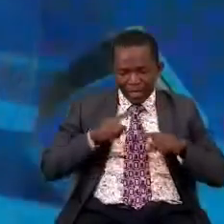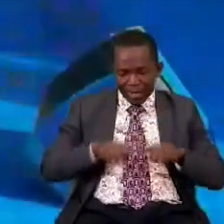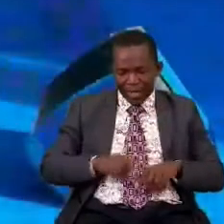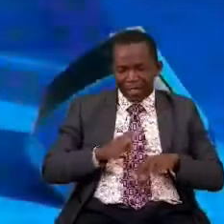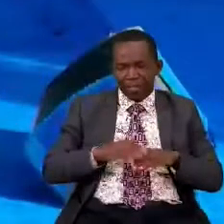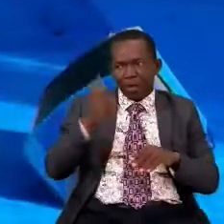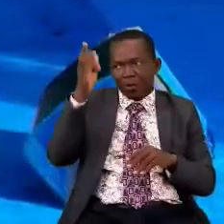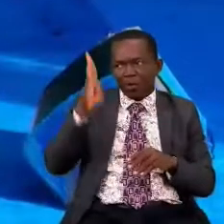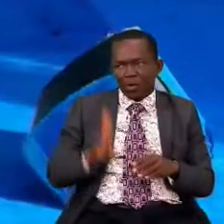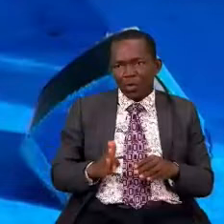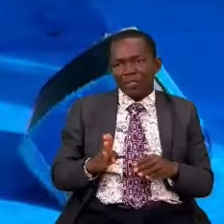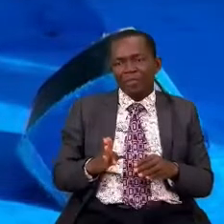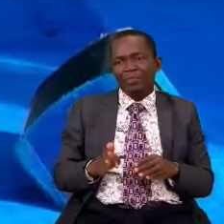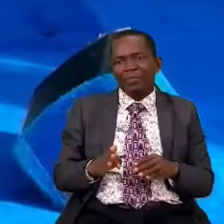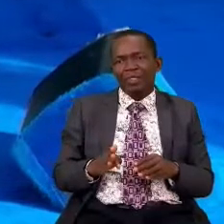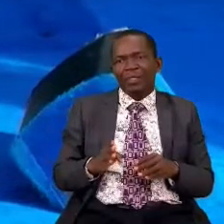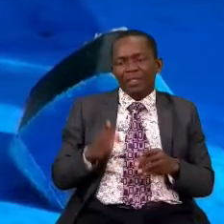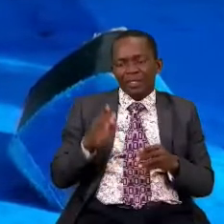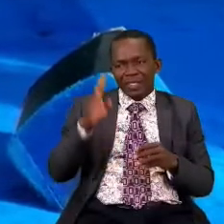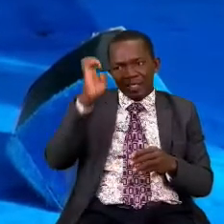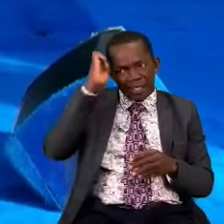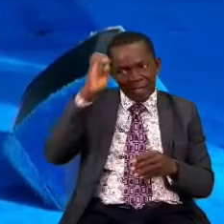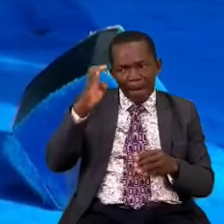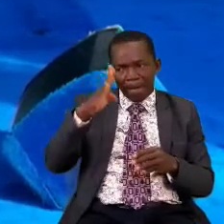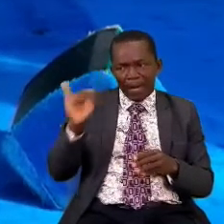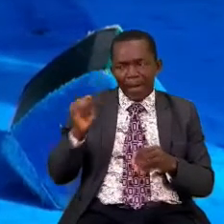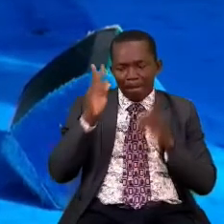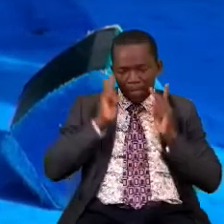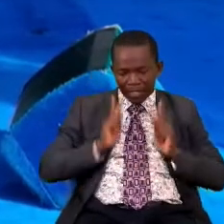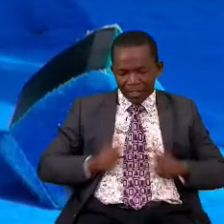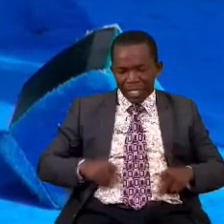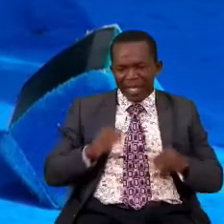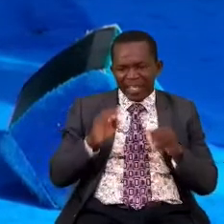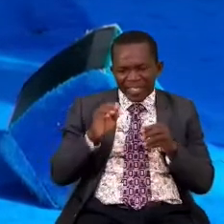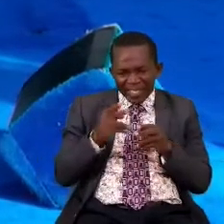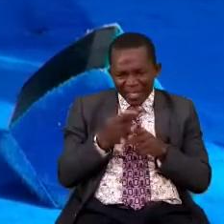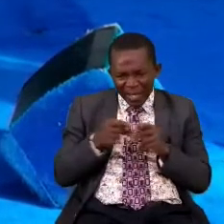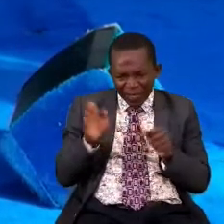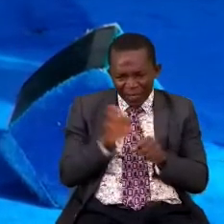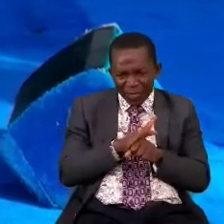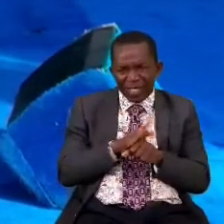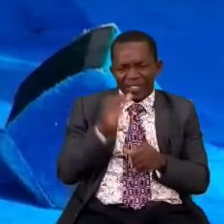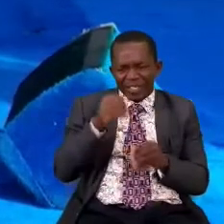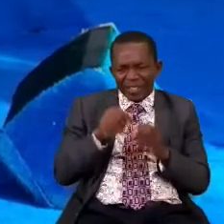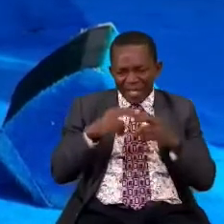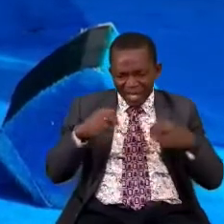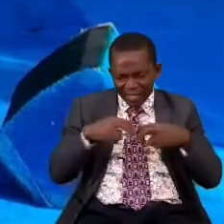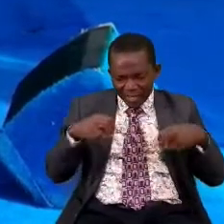of God, strong in faith, strengthened in faith, steadfast in